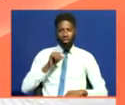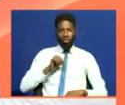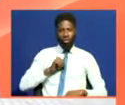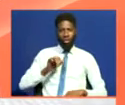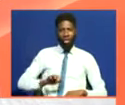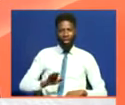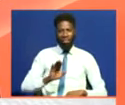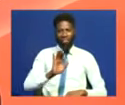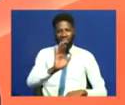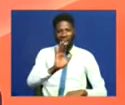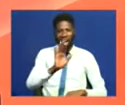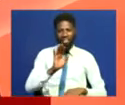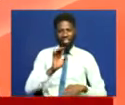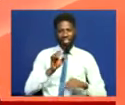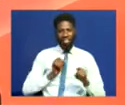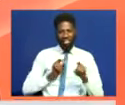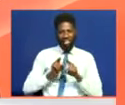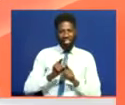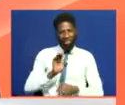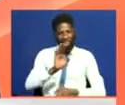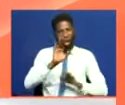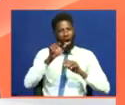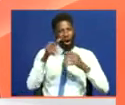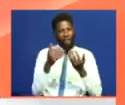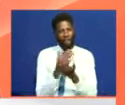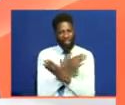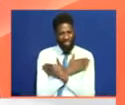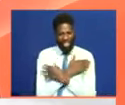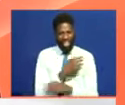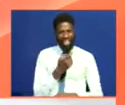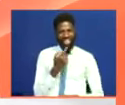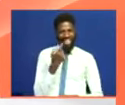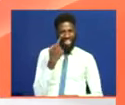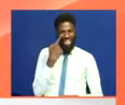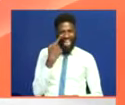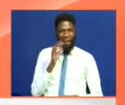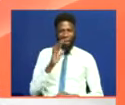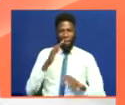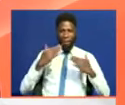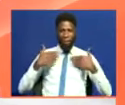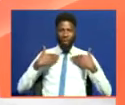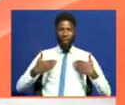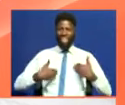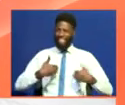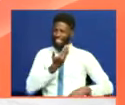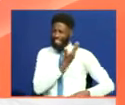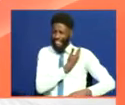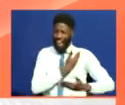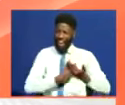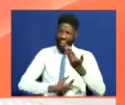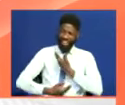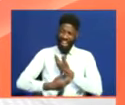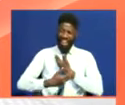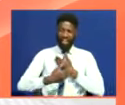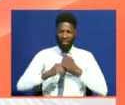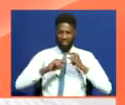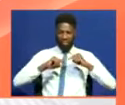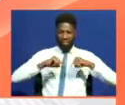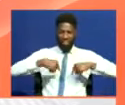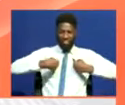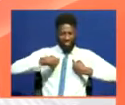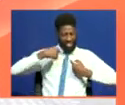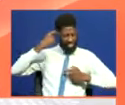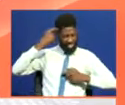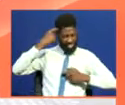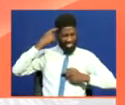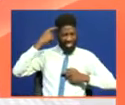even a friend, if you found the body in that state, the trauma that would have been left even to you, let alone the members of the